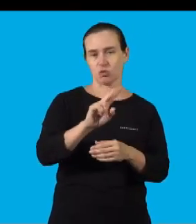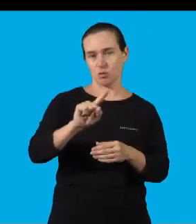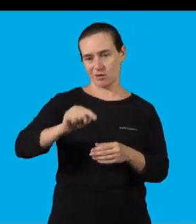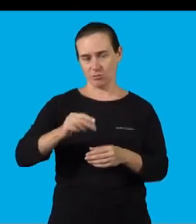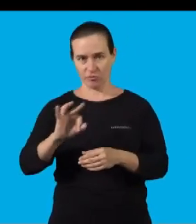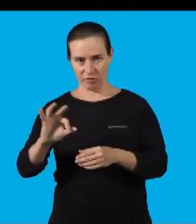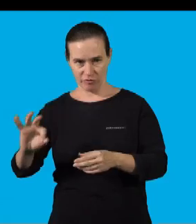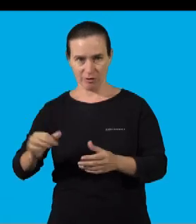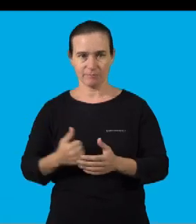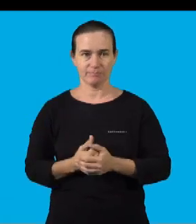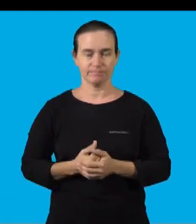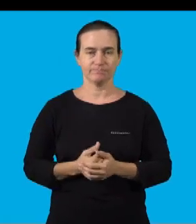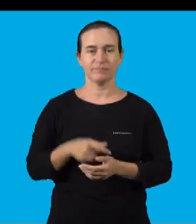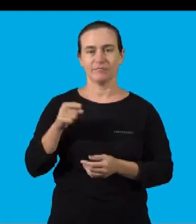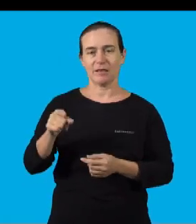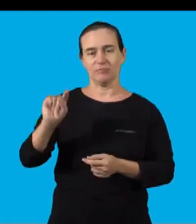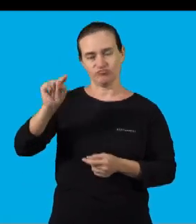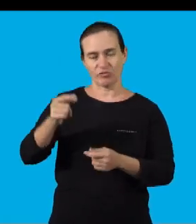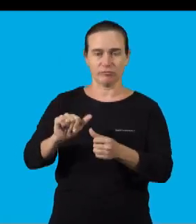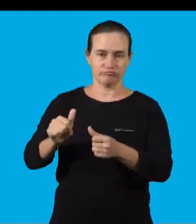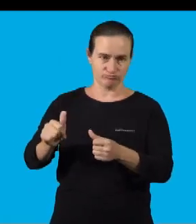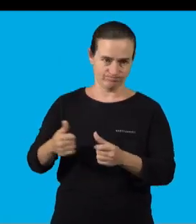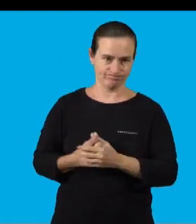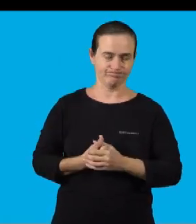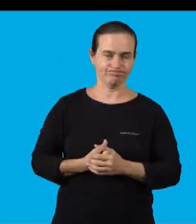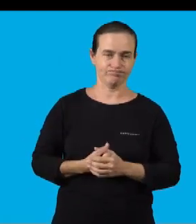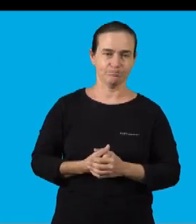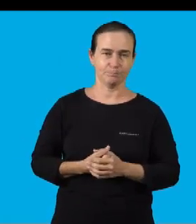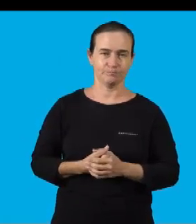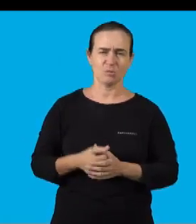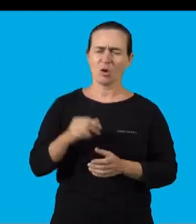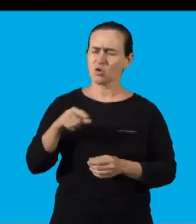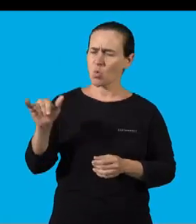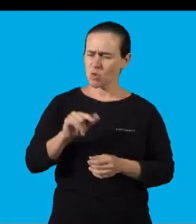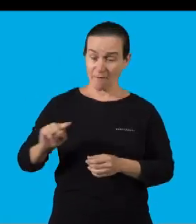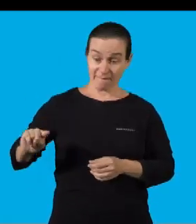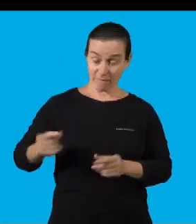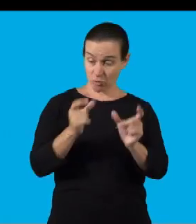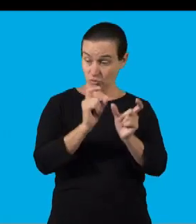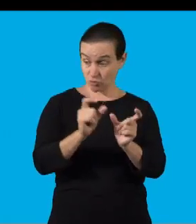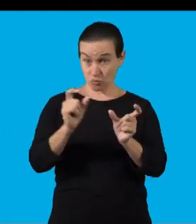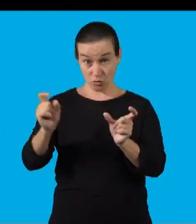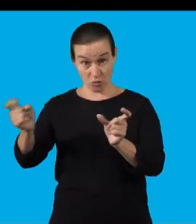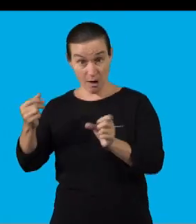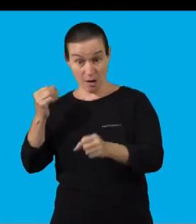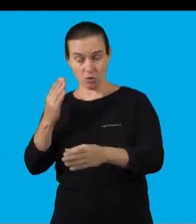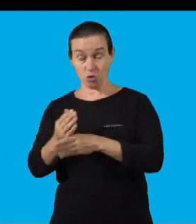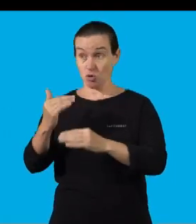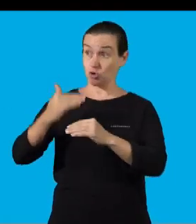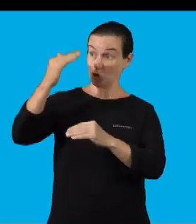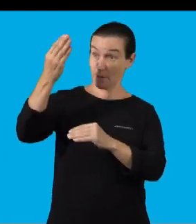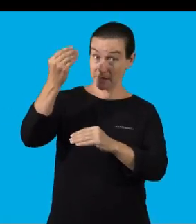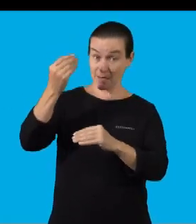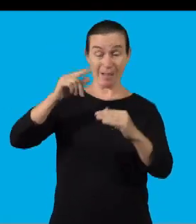21,33, and that 3 recurs. So which is the first term that's going to make sure that our numerator is less